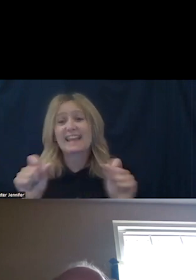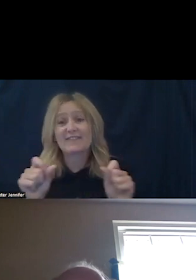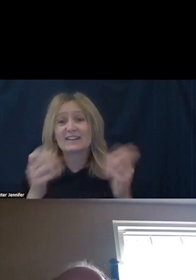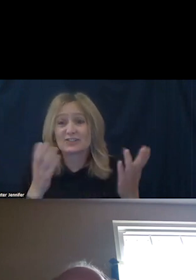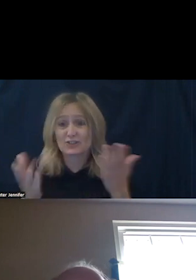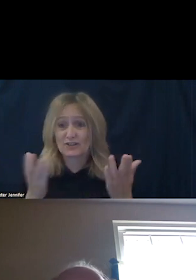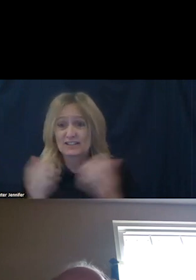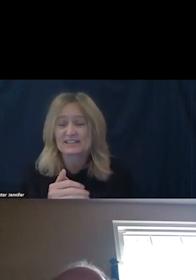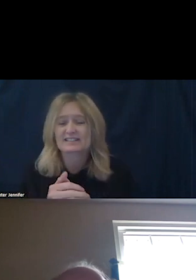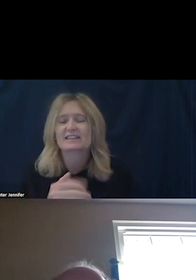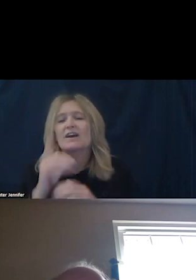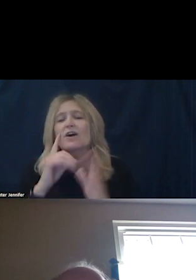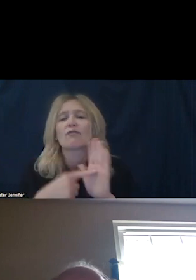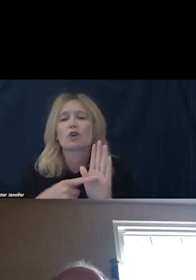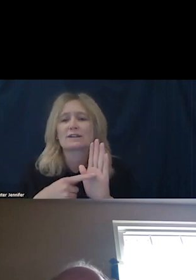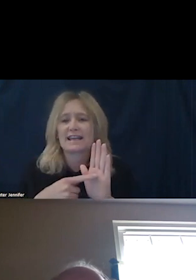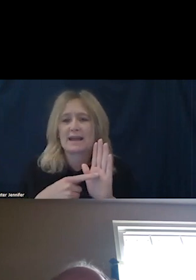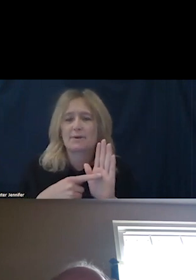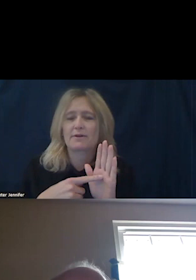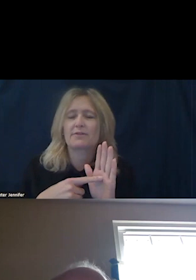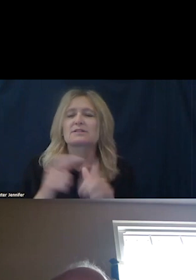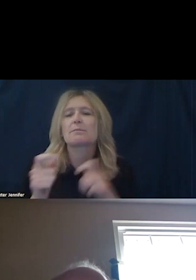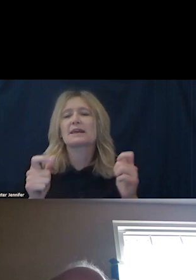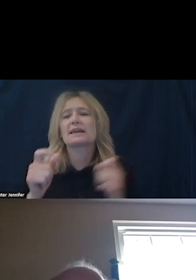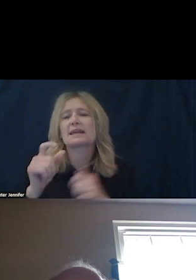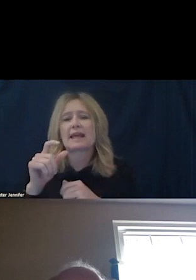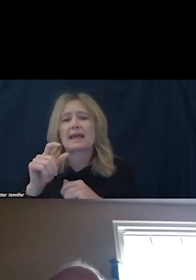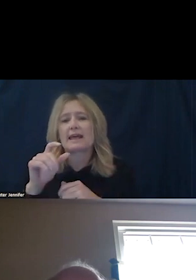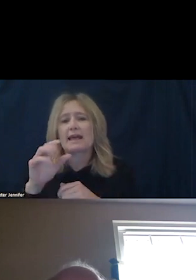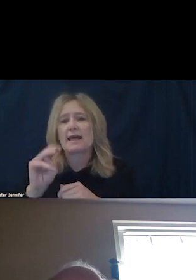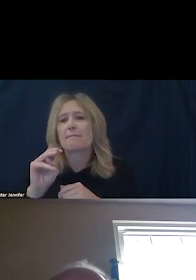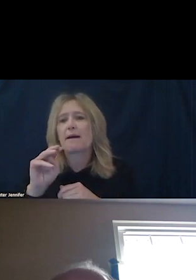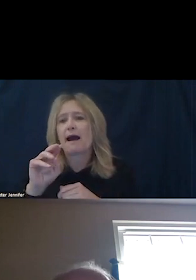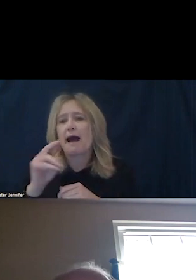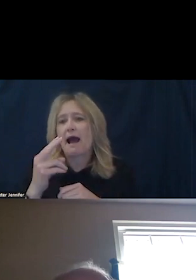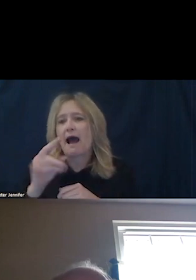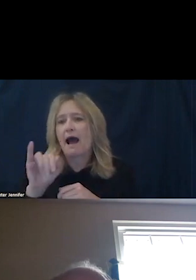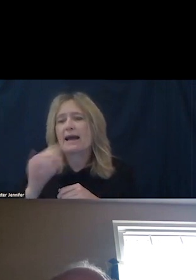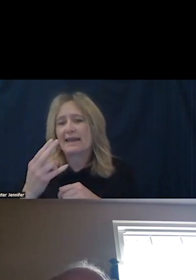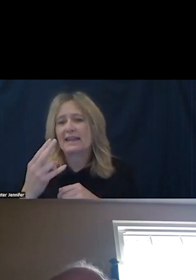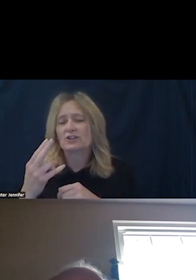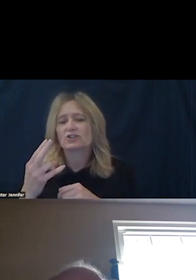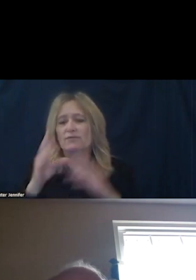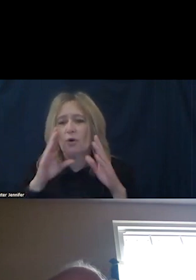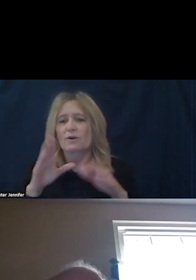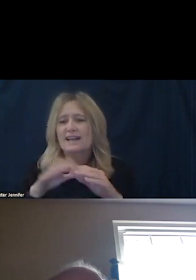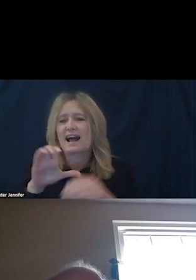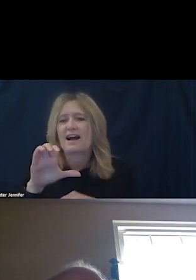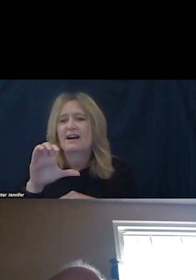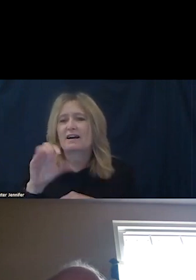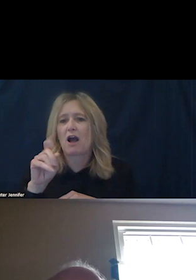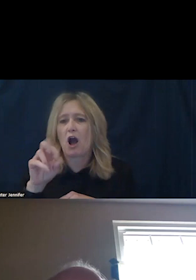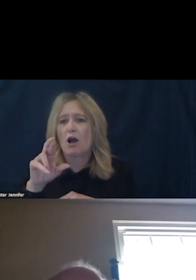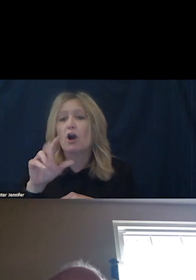example, there was a major NIMH study in the state of California focused not on callers, but on people